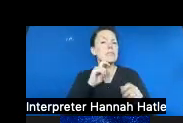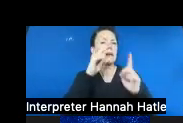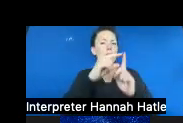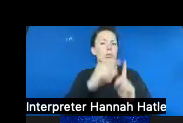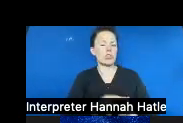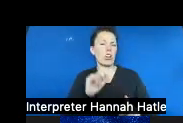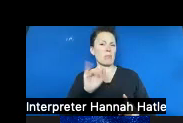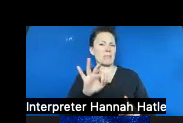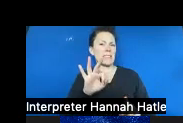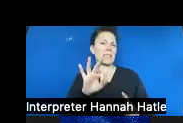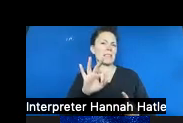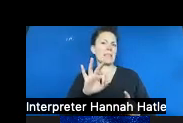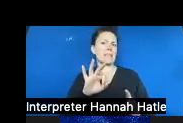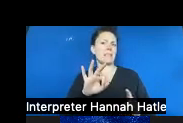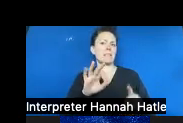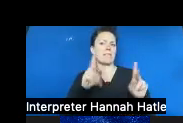Yeah.